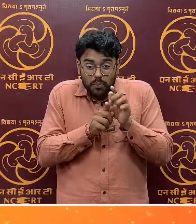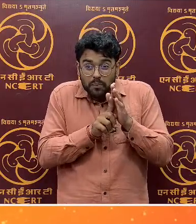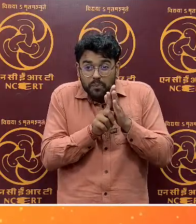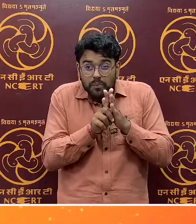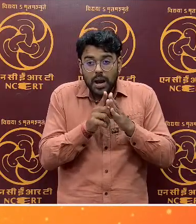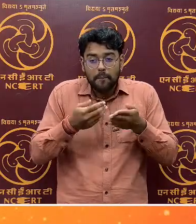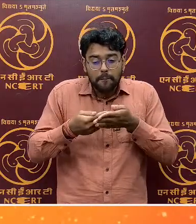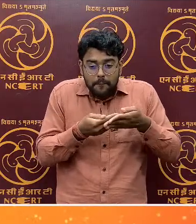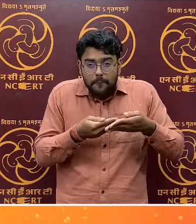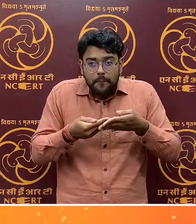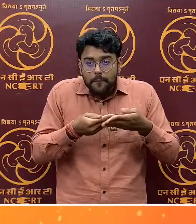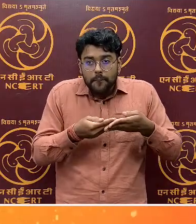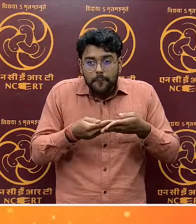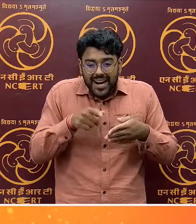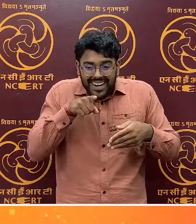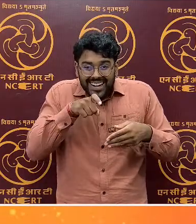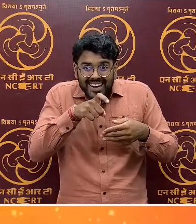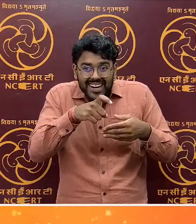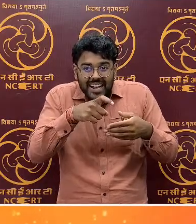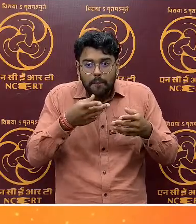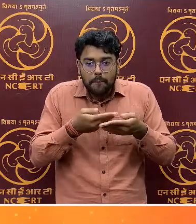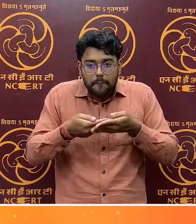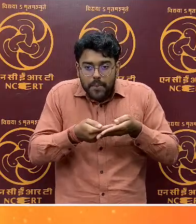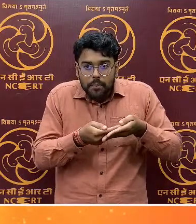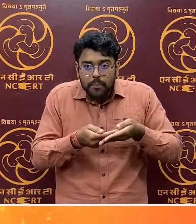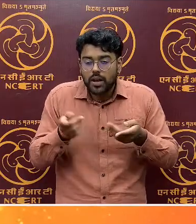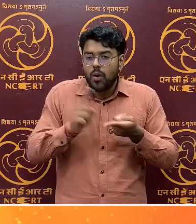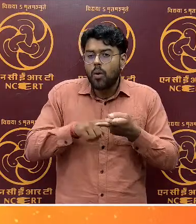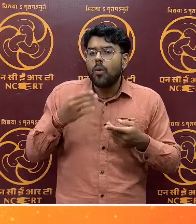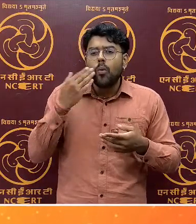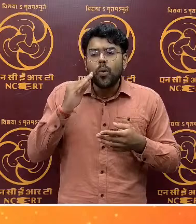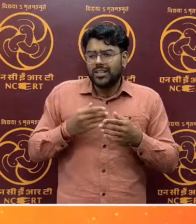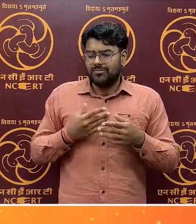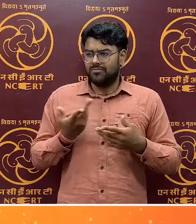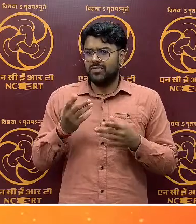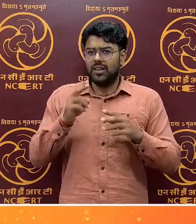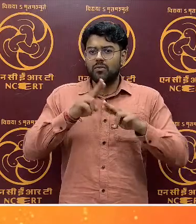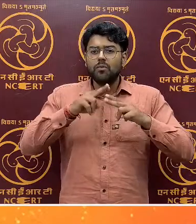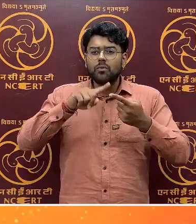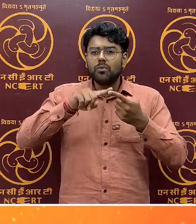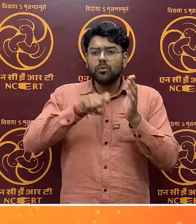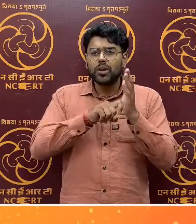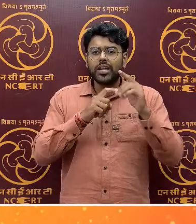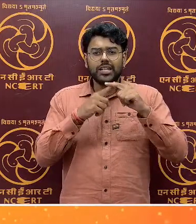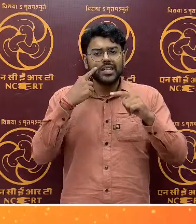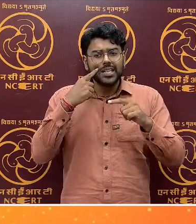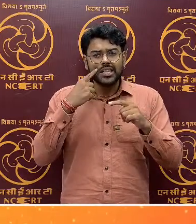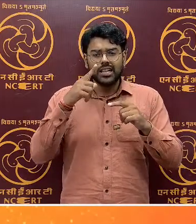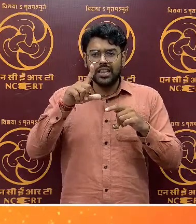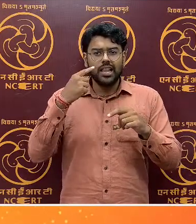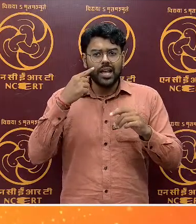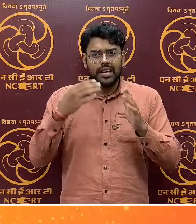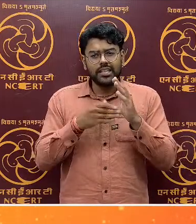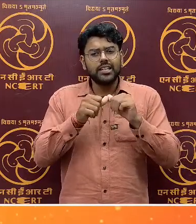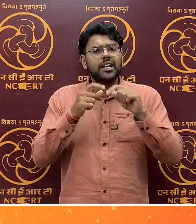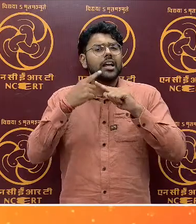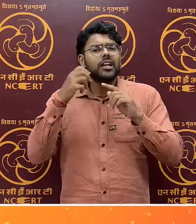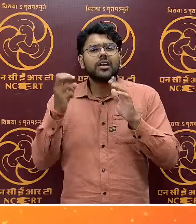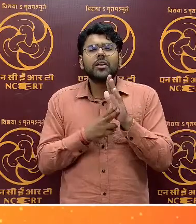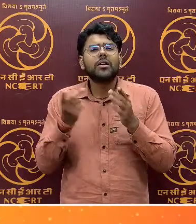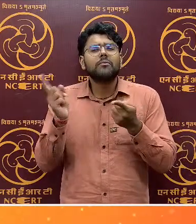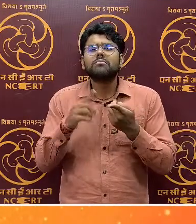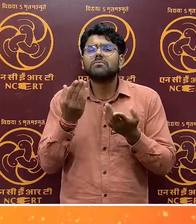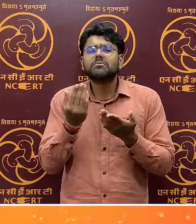growth takes place in this region. That's And when you called say as fertilization, what do you mean by that fertilization? Fertilization is when